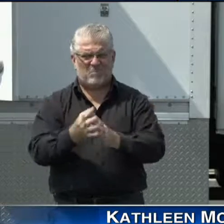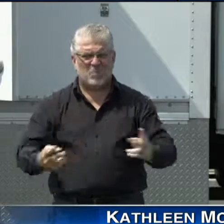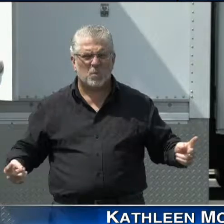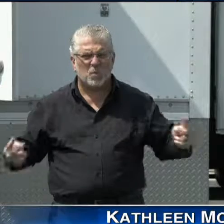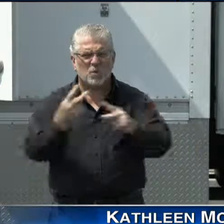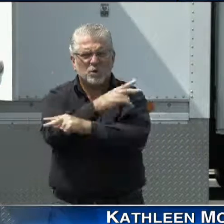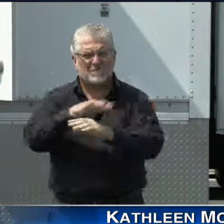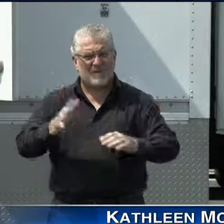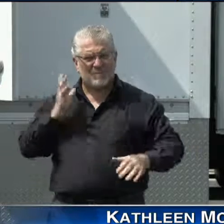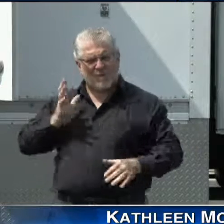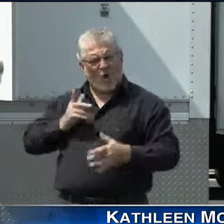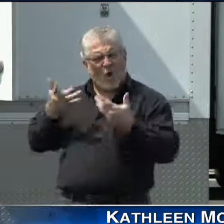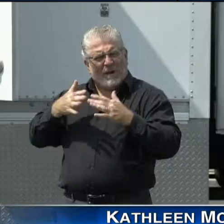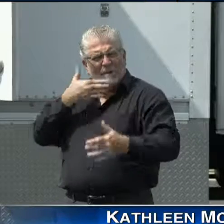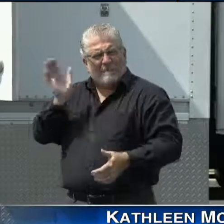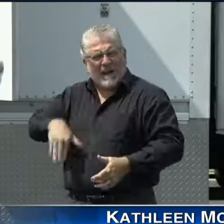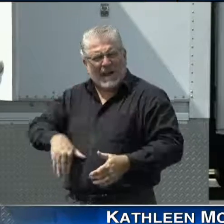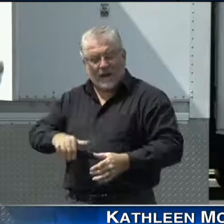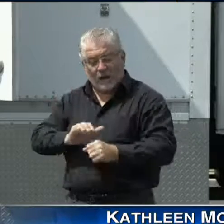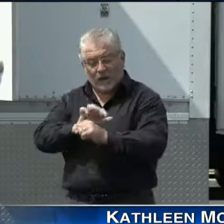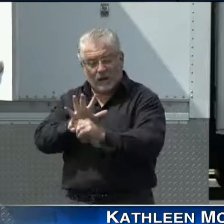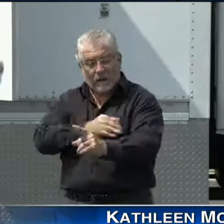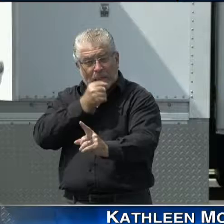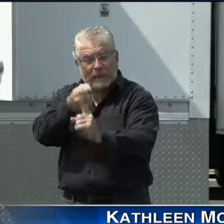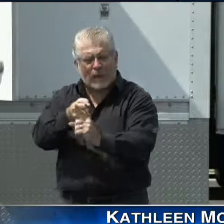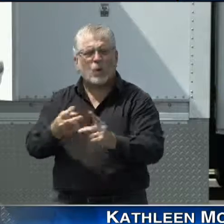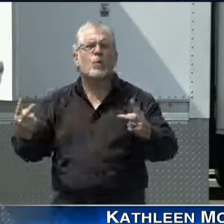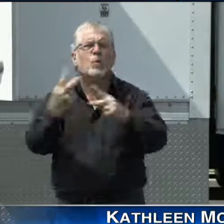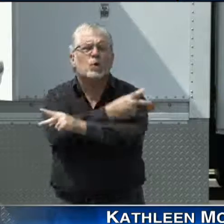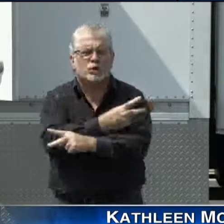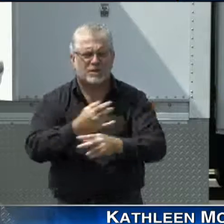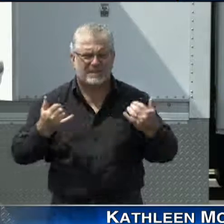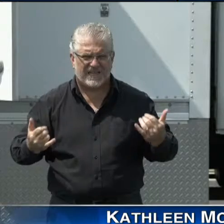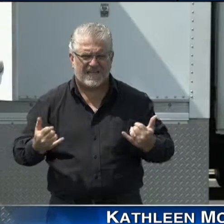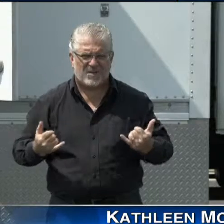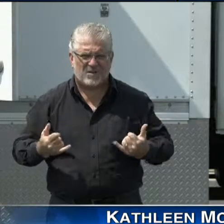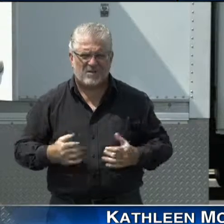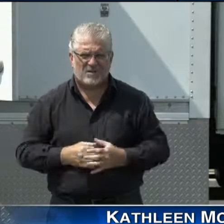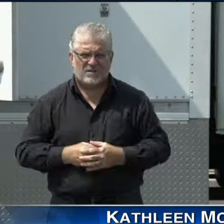critical needs of Pennsylvania's most vulnerable communities.